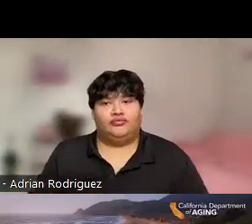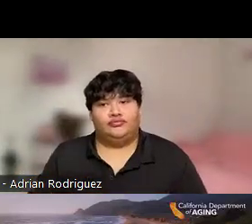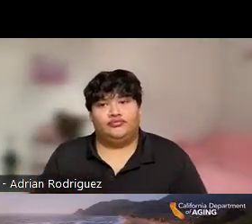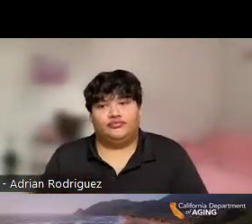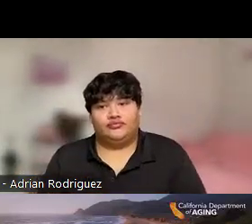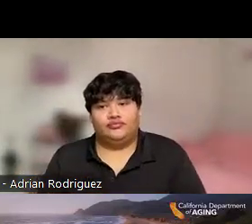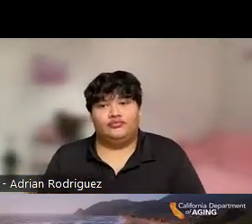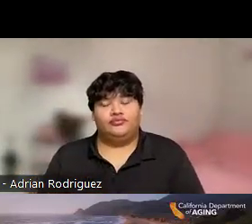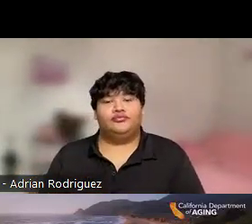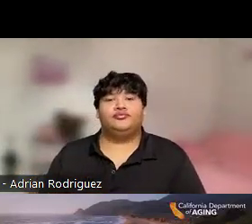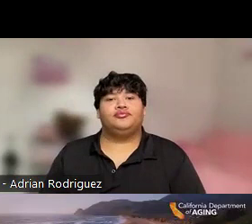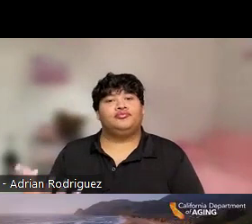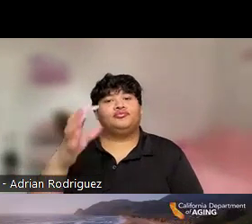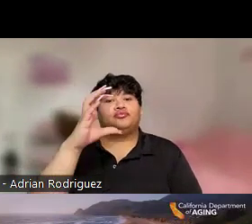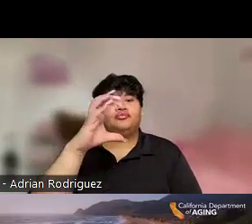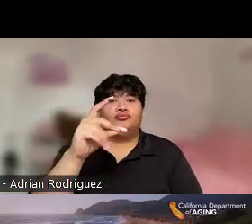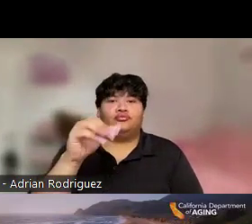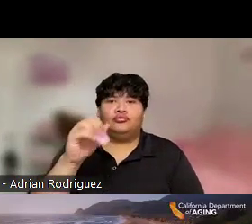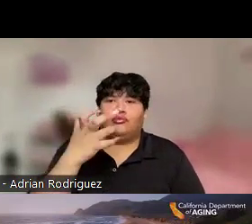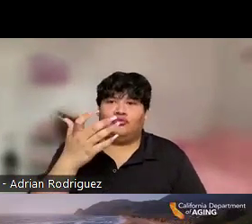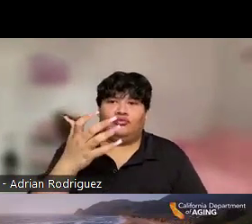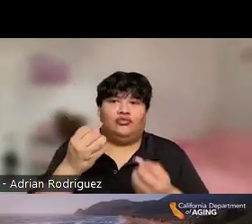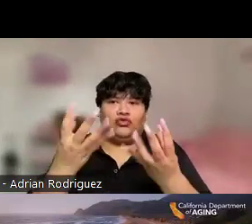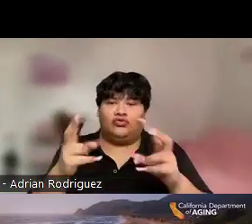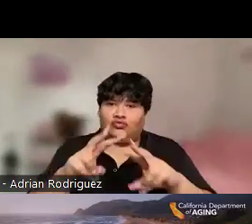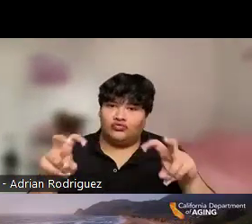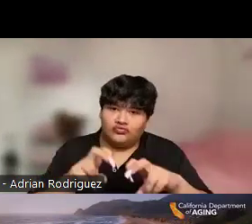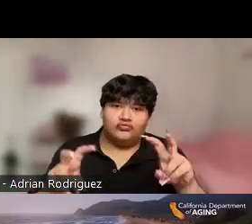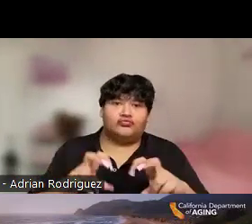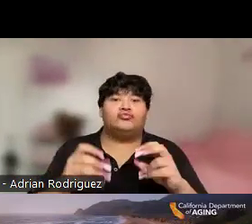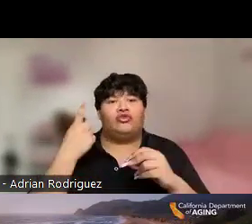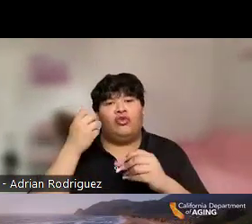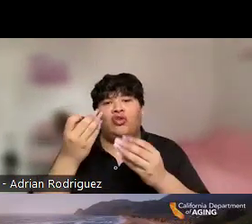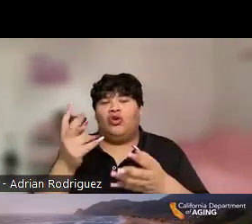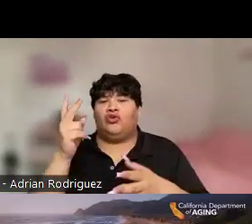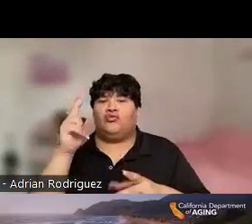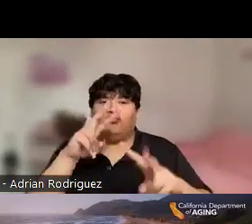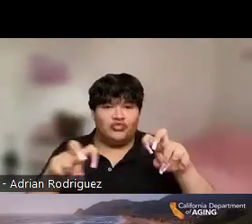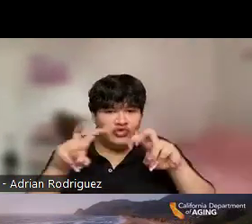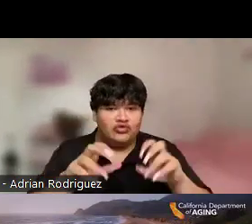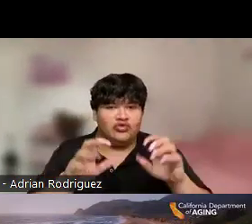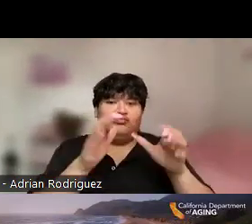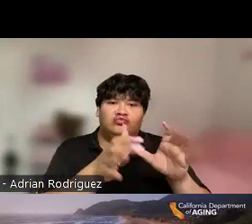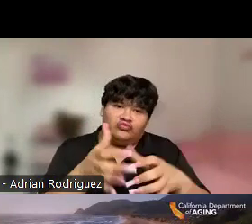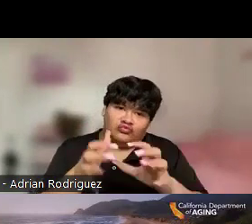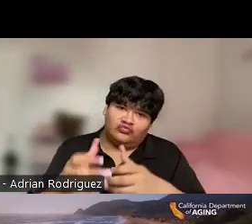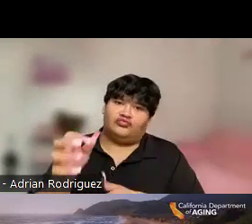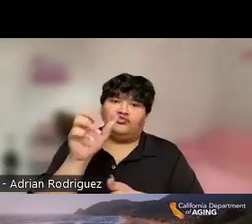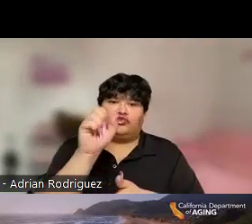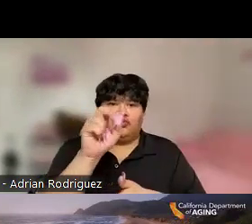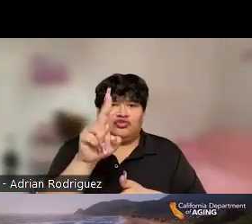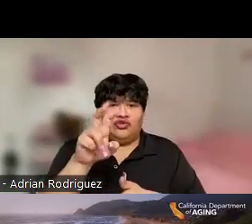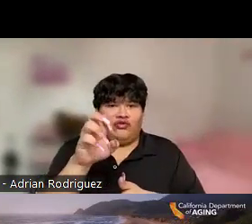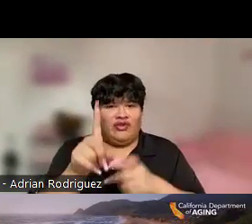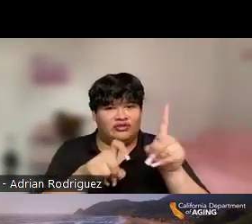So CDA has done a lot of research over the past year, including a lot of surveys. We've done focus groups and analysis on how people are